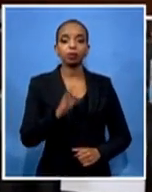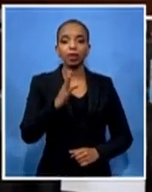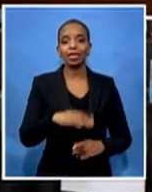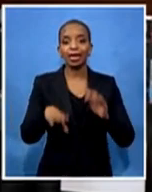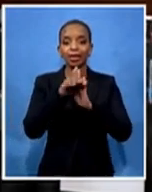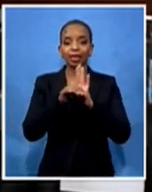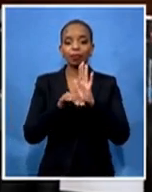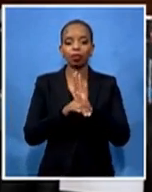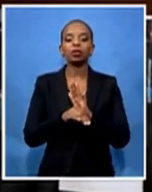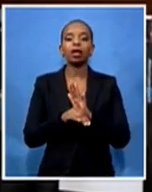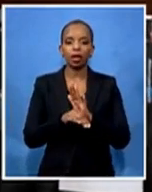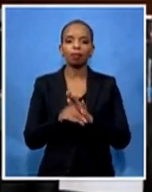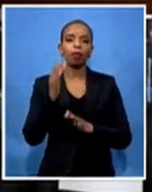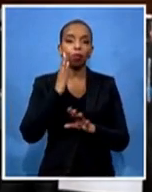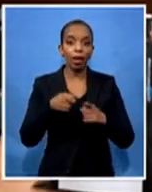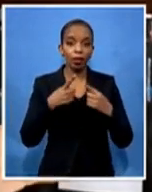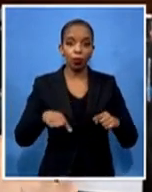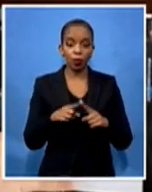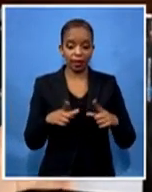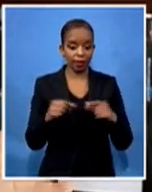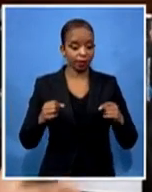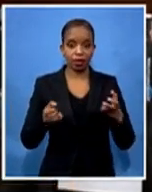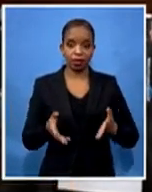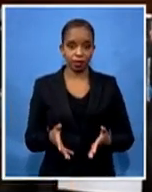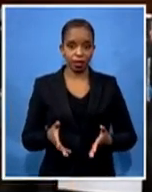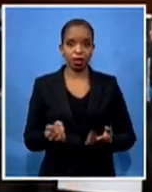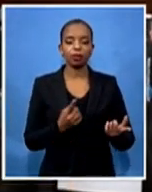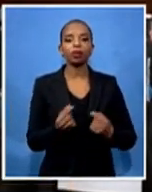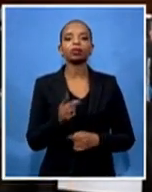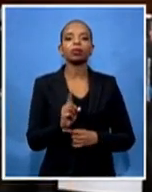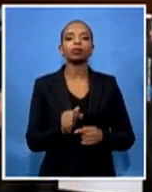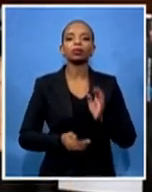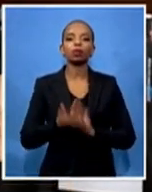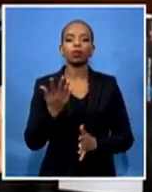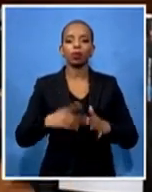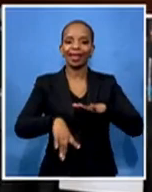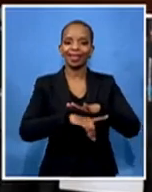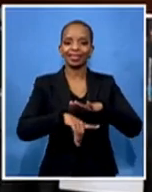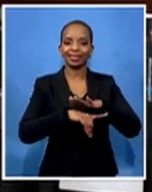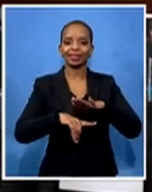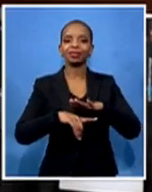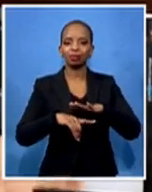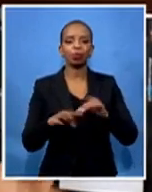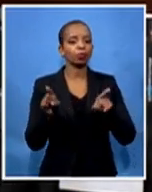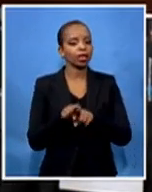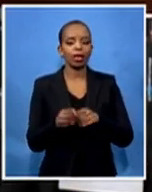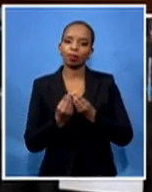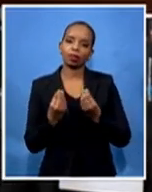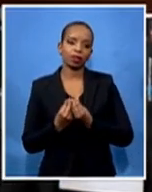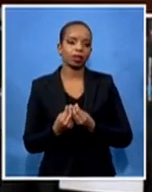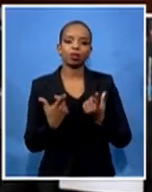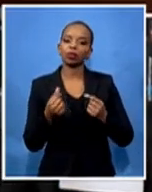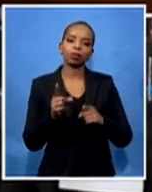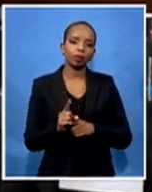to Ilembe district, where we'll be doing almost a similar thing, putting towers, connecting the community, teaching the kids